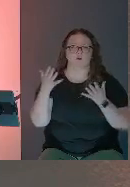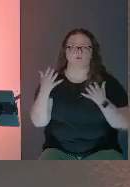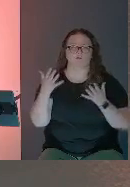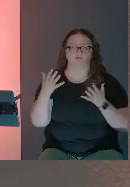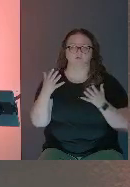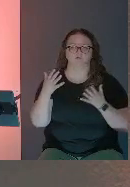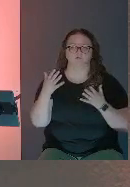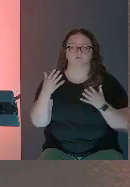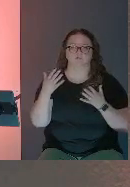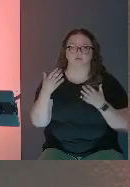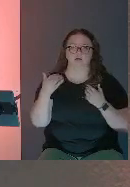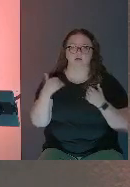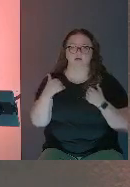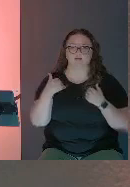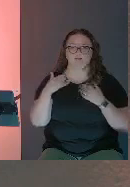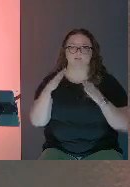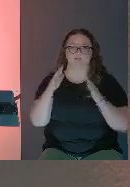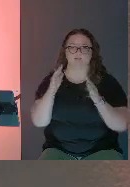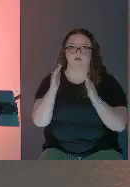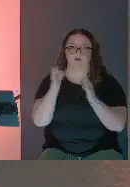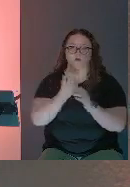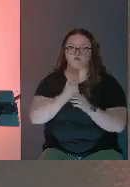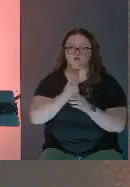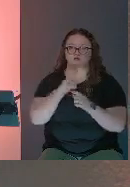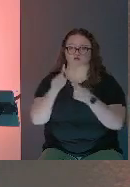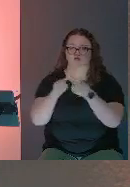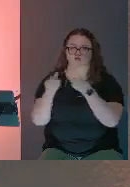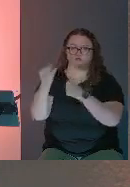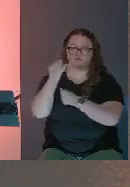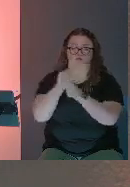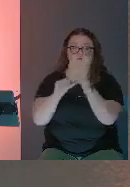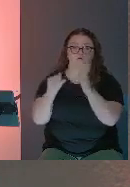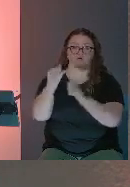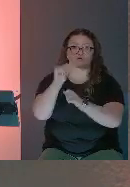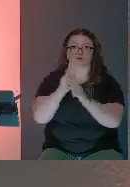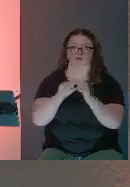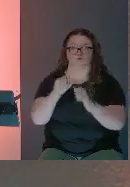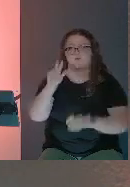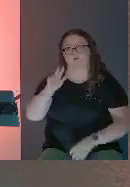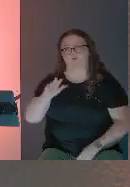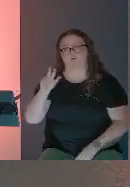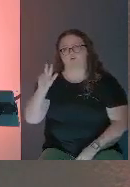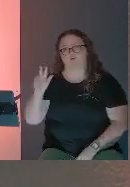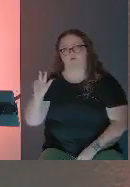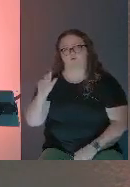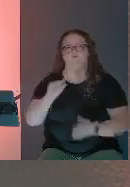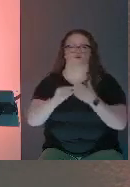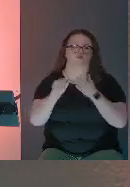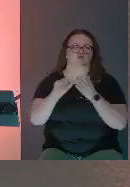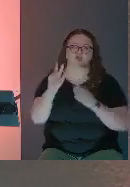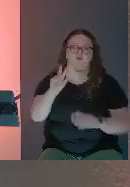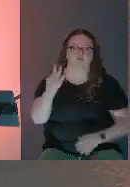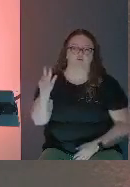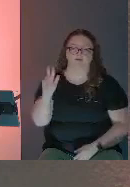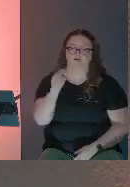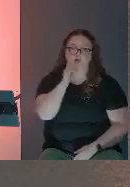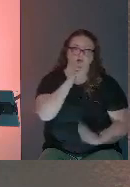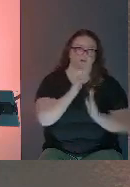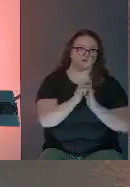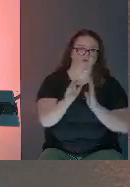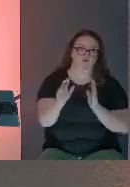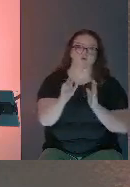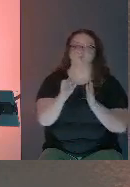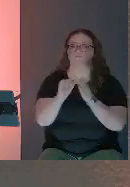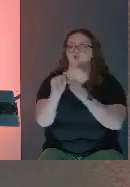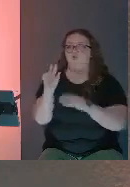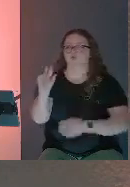to submit ourselves one to another. And then in that 33rd chapter, the 33rd verse, I'm sorry, in chapter number 5, he drives home